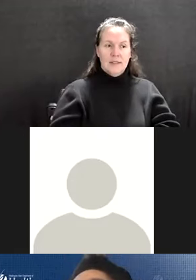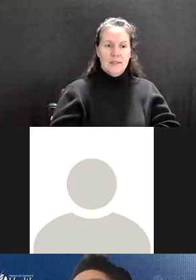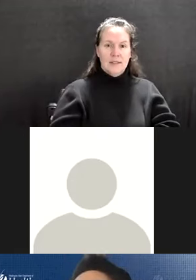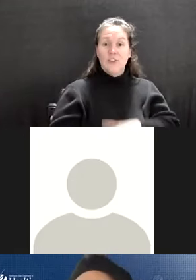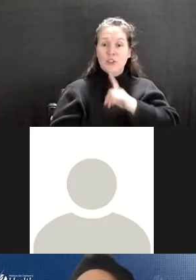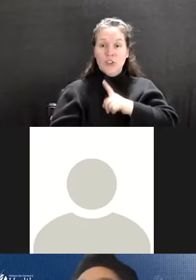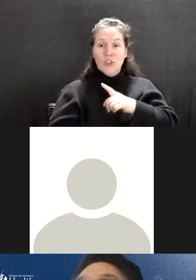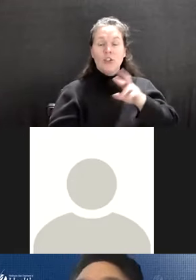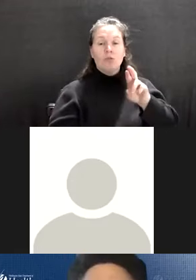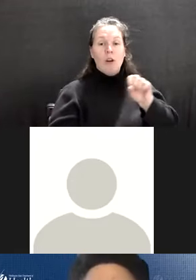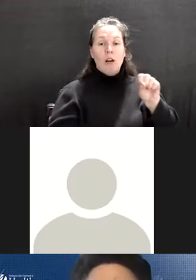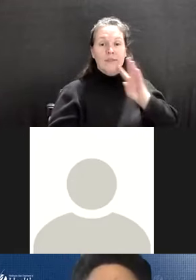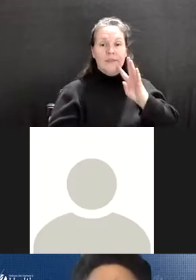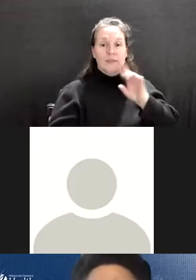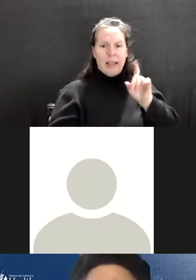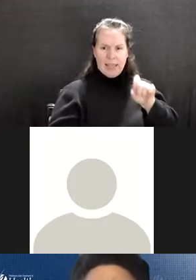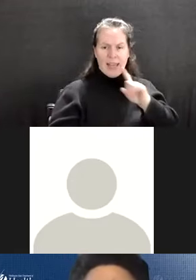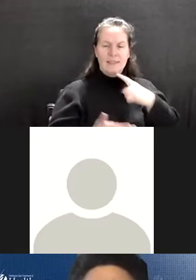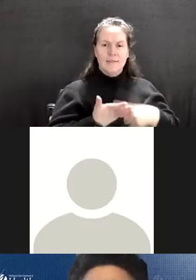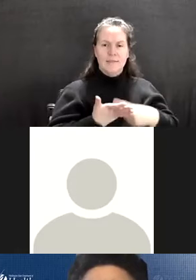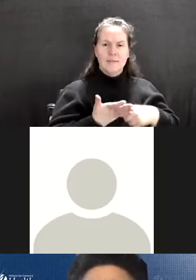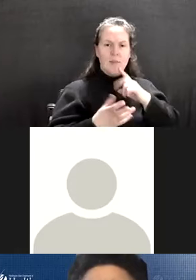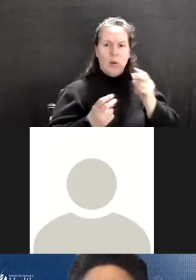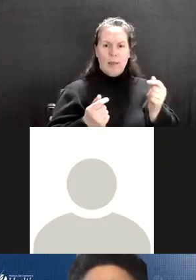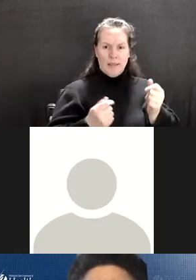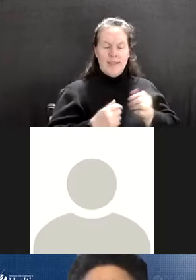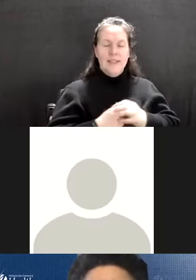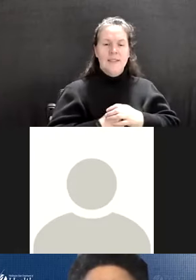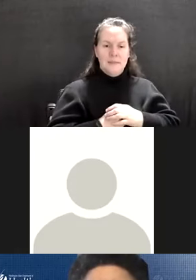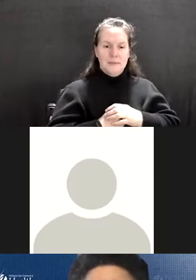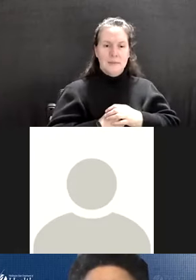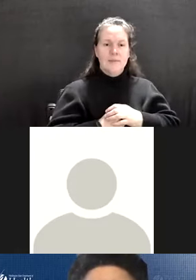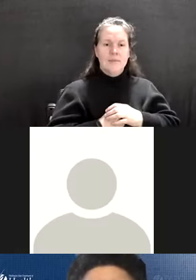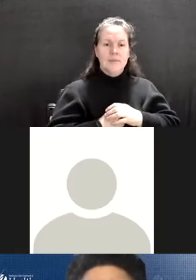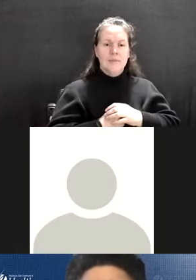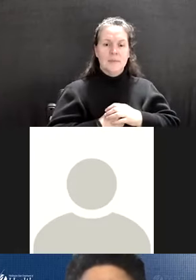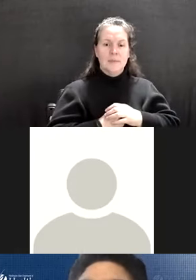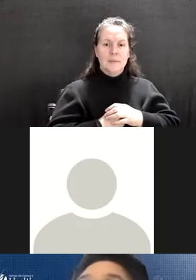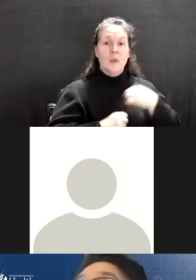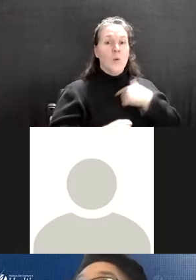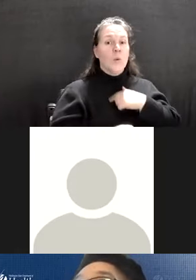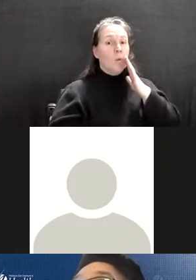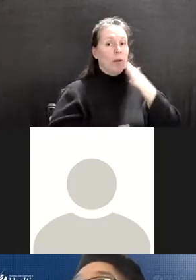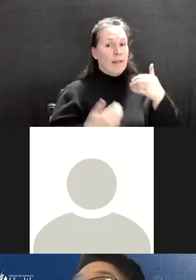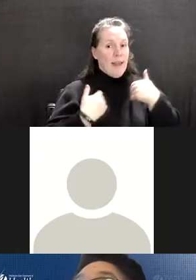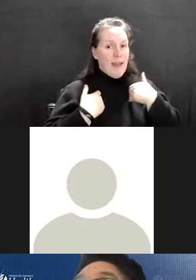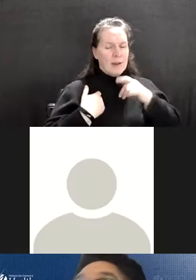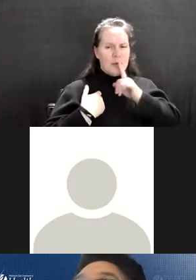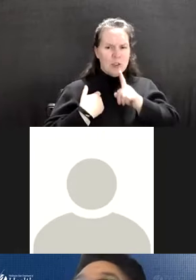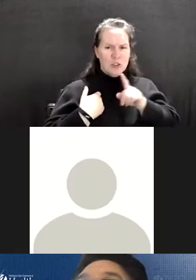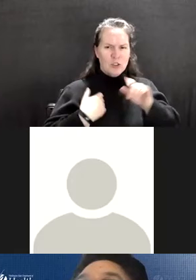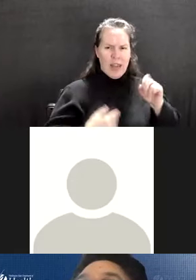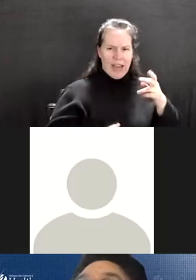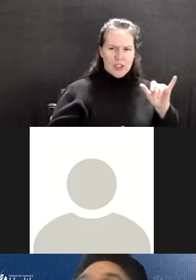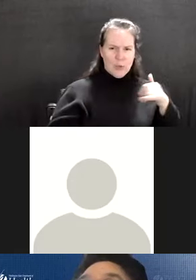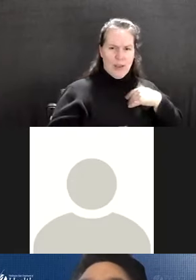Sure, I can real quickly mention it. So we will be having, I'm not sure, Ashley, if you have the next